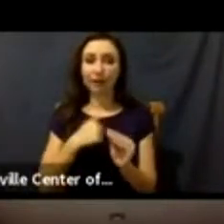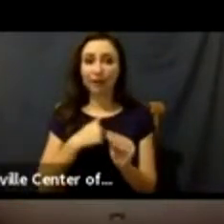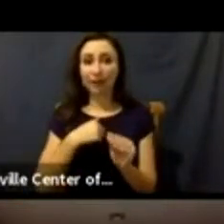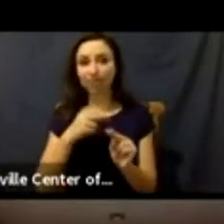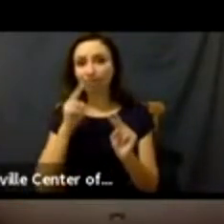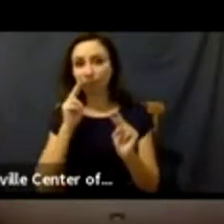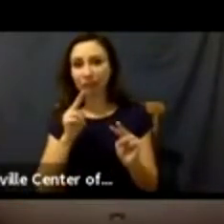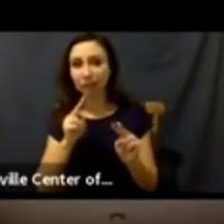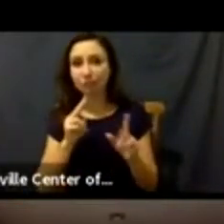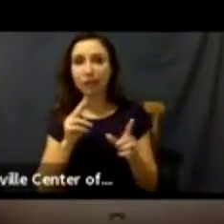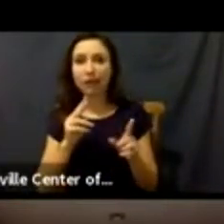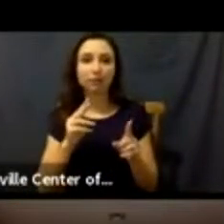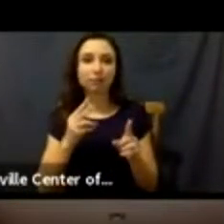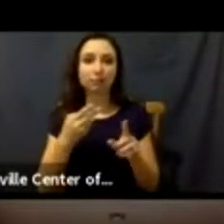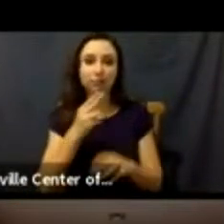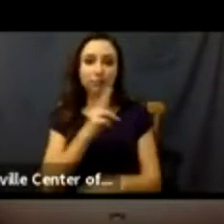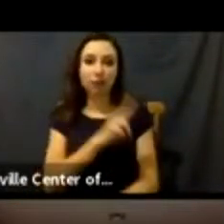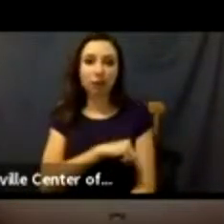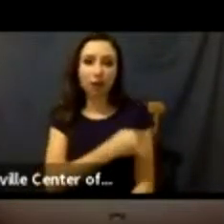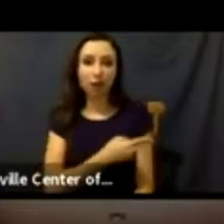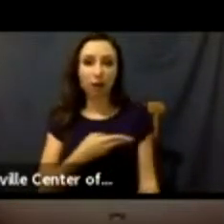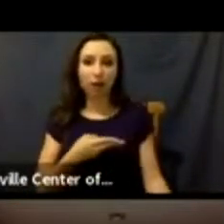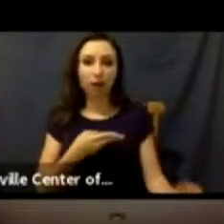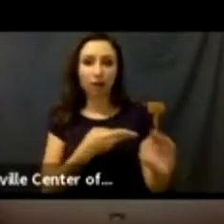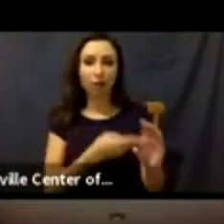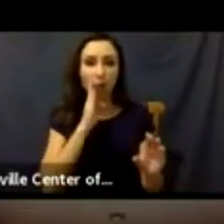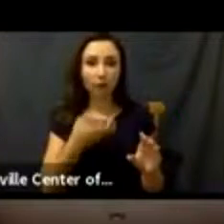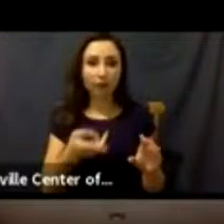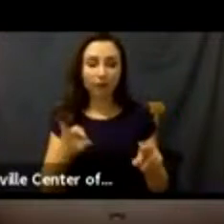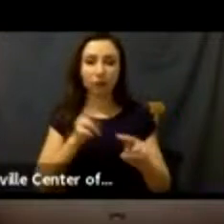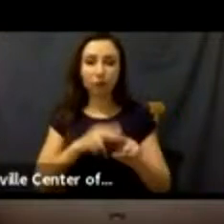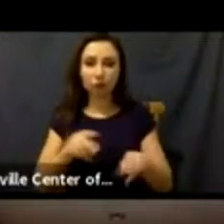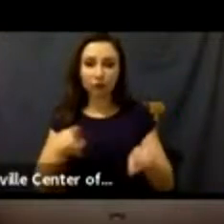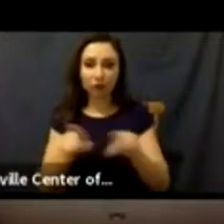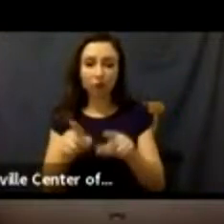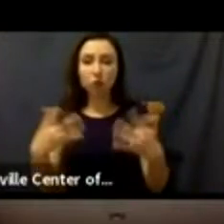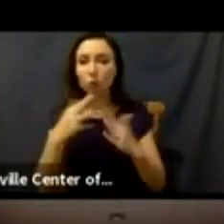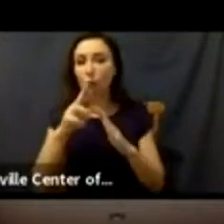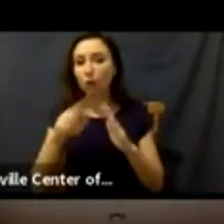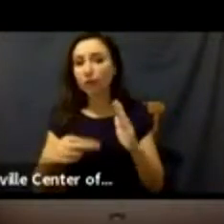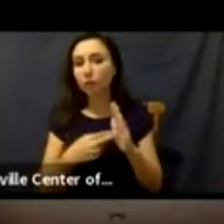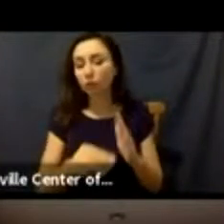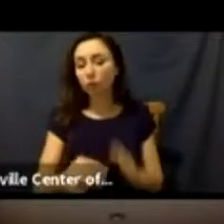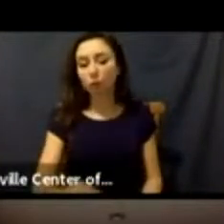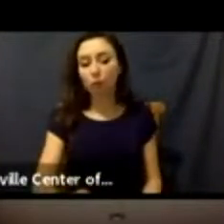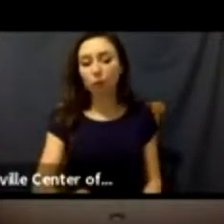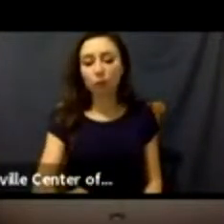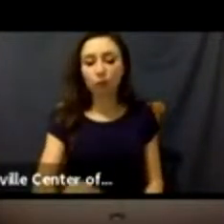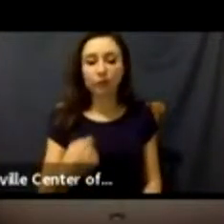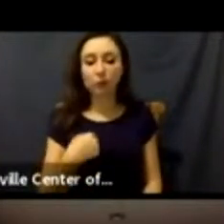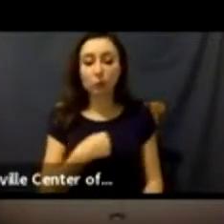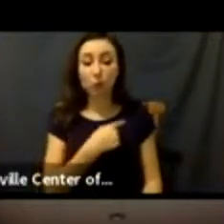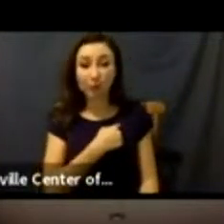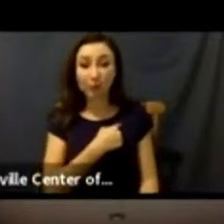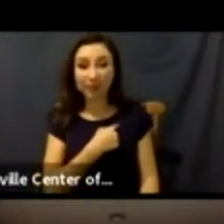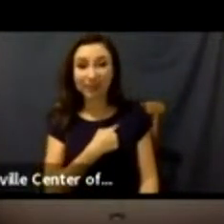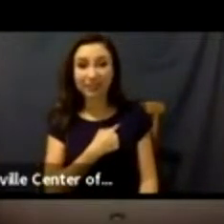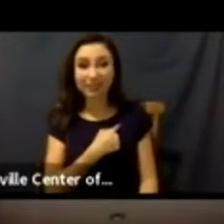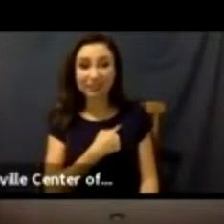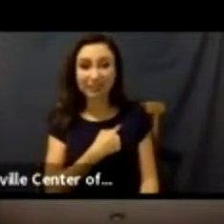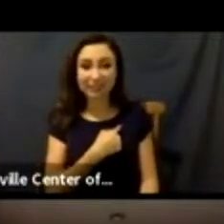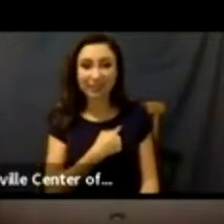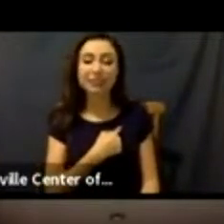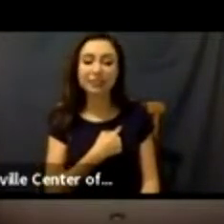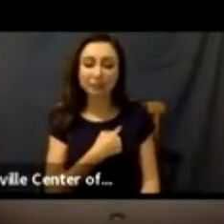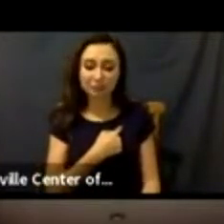go or increase. And so what is the role of, I mean, we're essentially Dr.